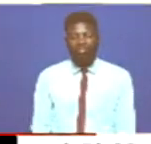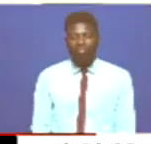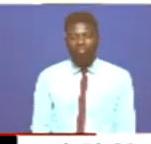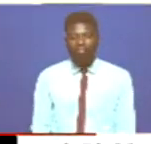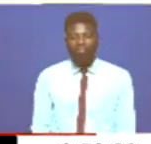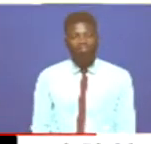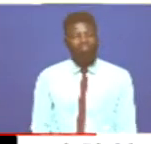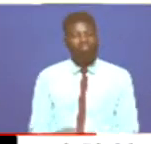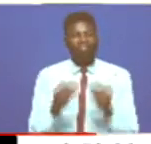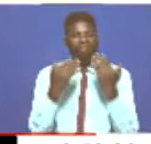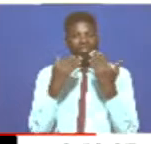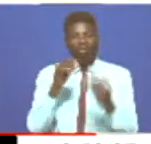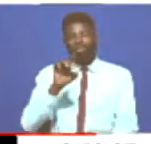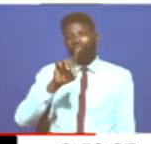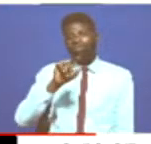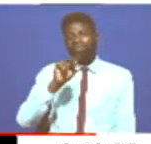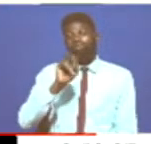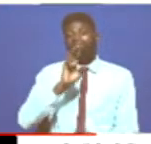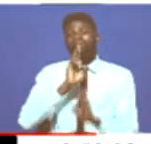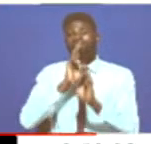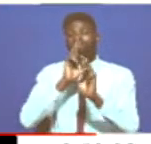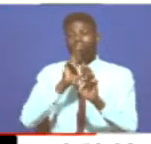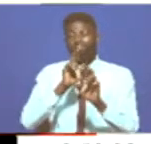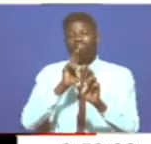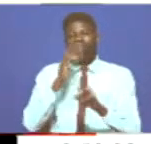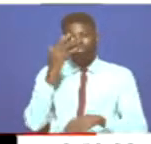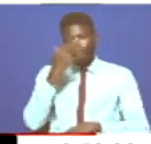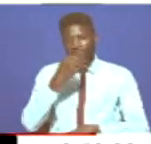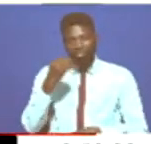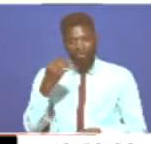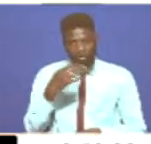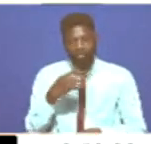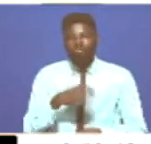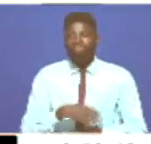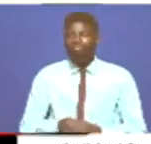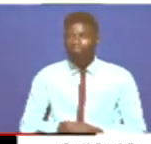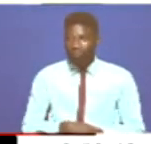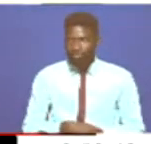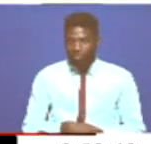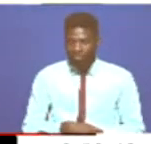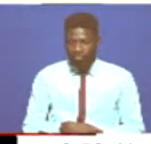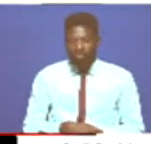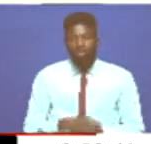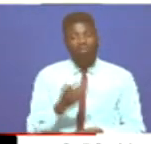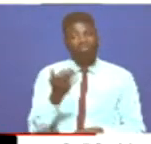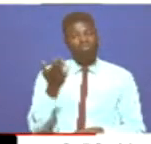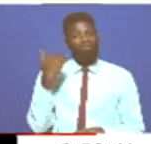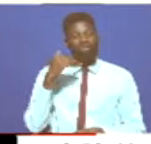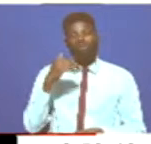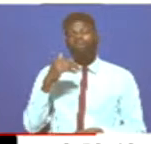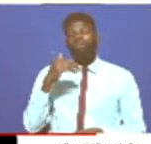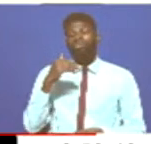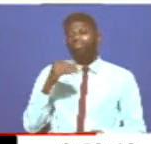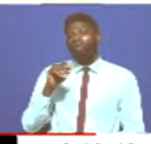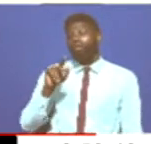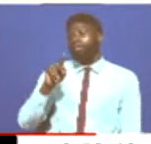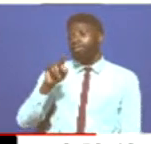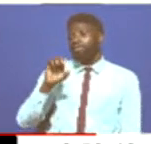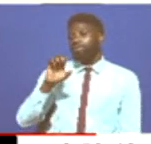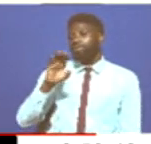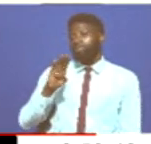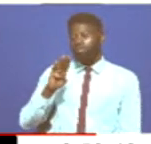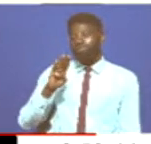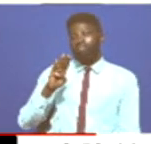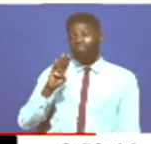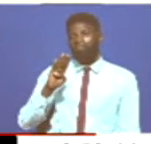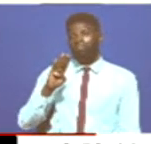Thank you, Dan, for that report. Beautiful PTC right there. Moving on, former Shujaa captain and KCB back rower Andrew Amonde says there